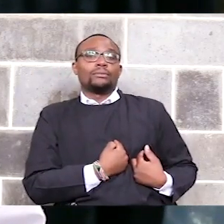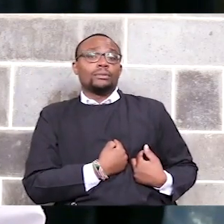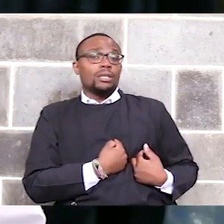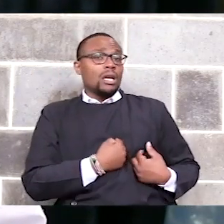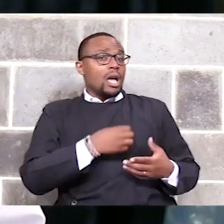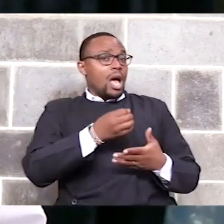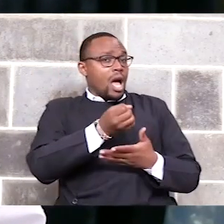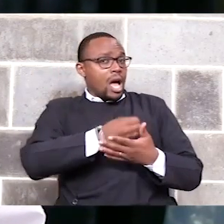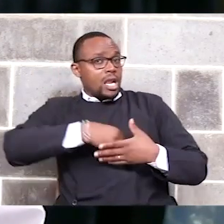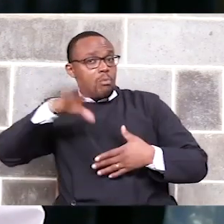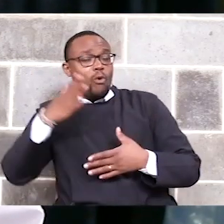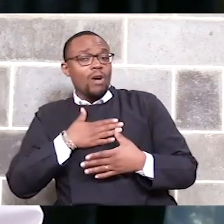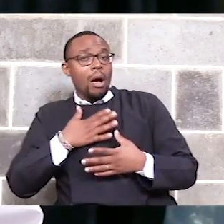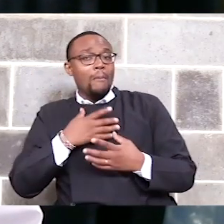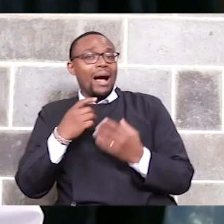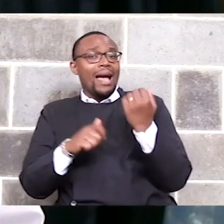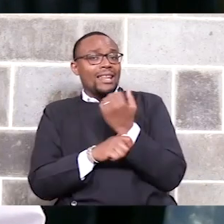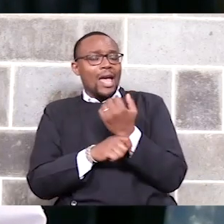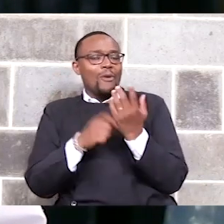Remove my name from the book of judgment